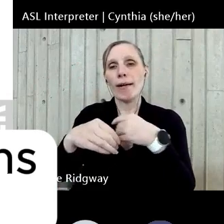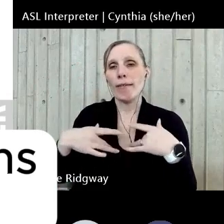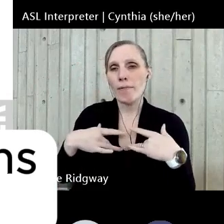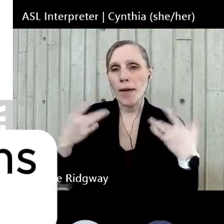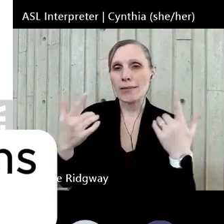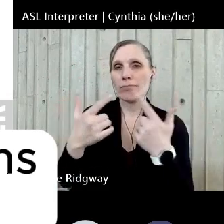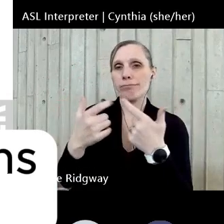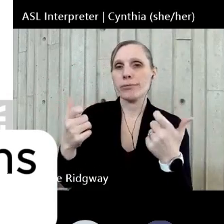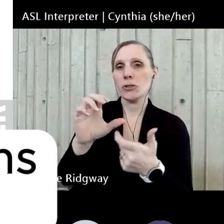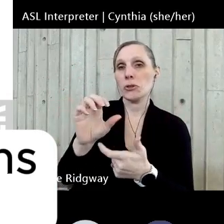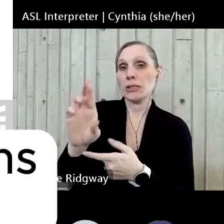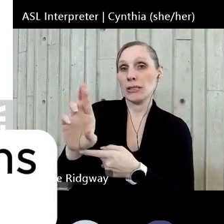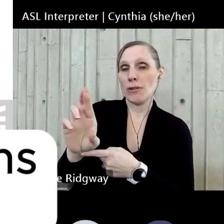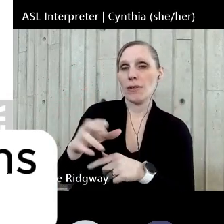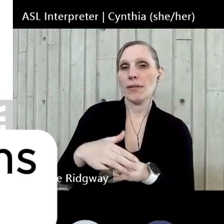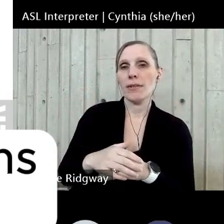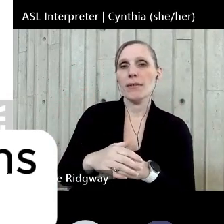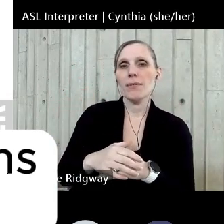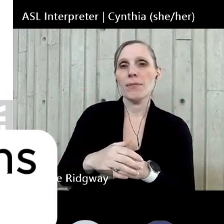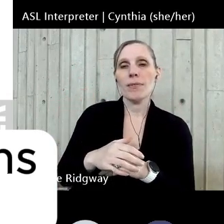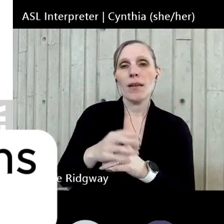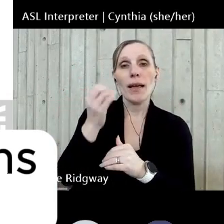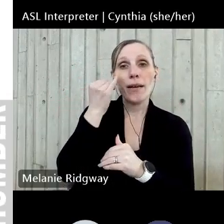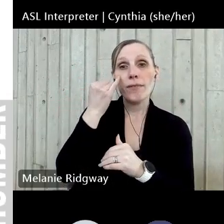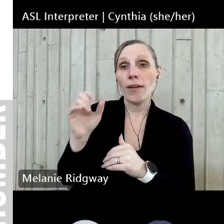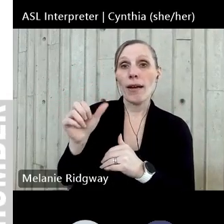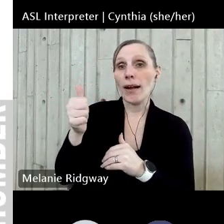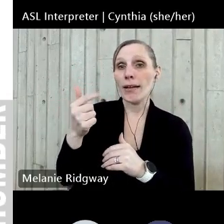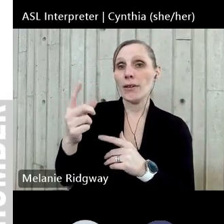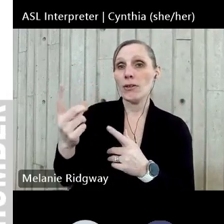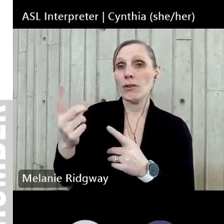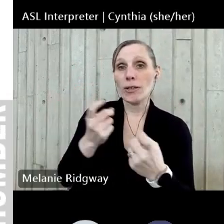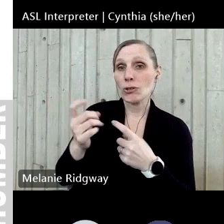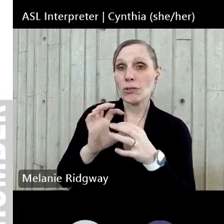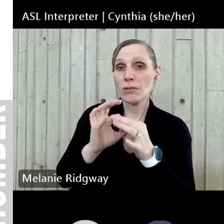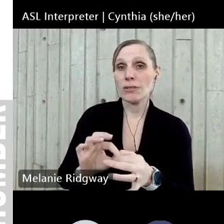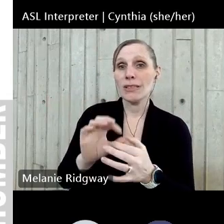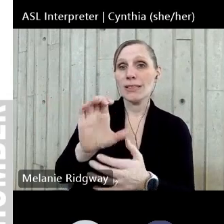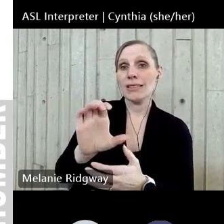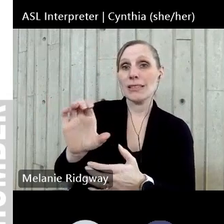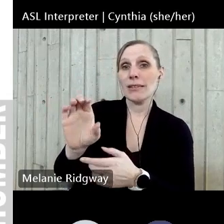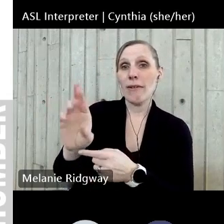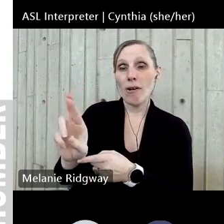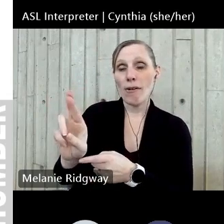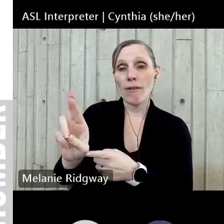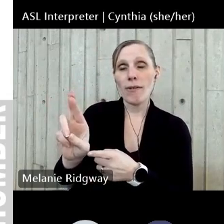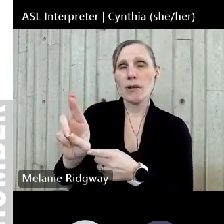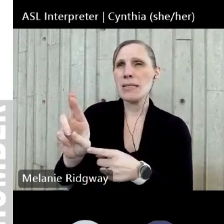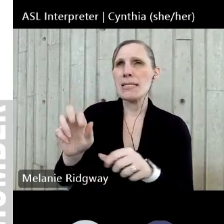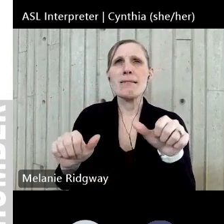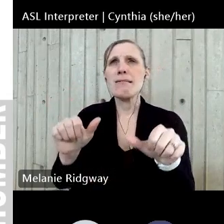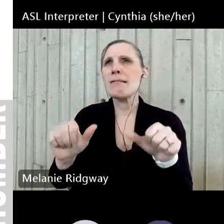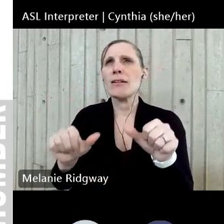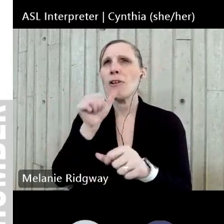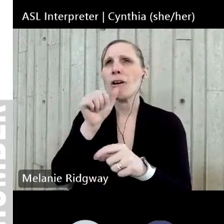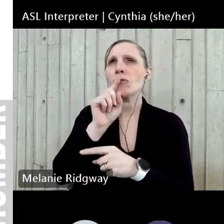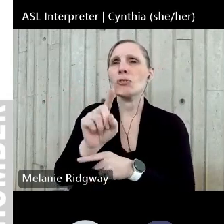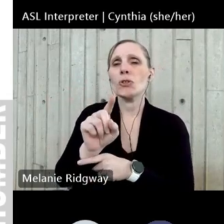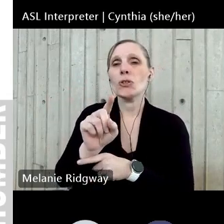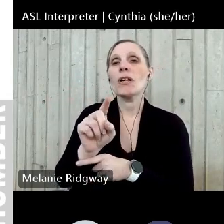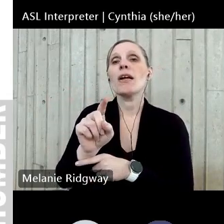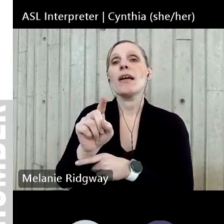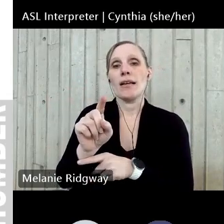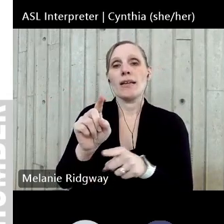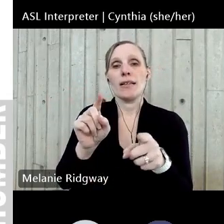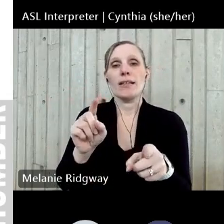And if you have any just general questions about the CCR, the co-curricular record, there's an email here,